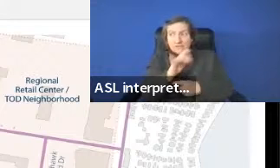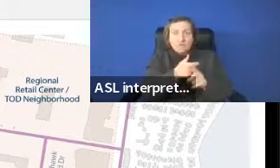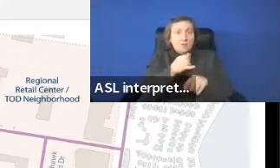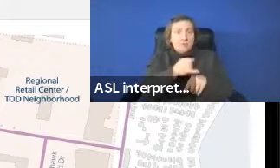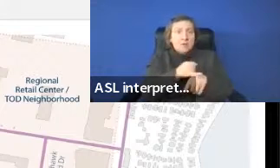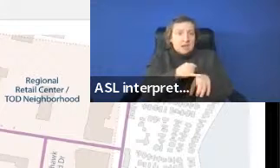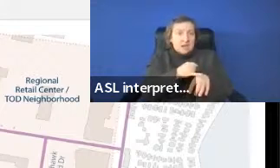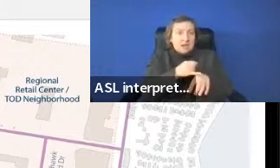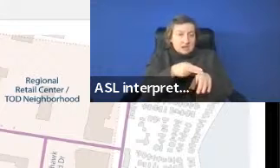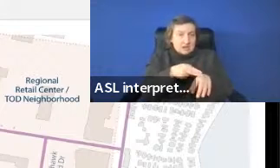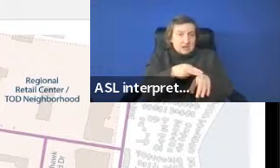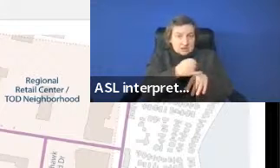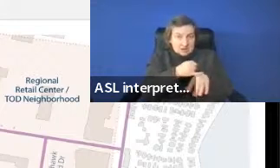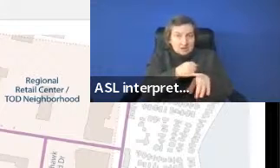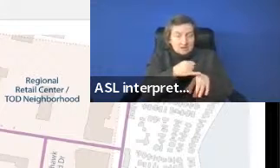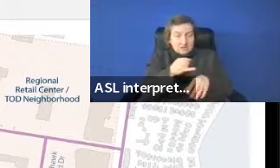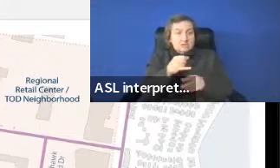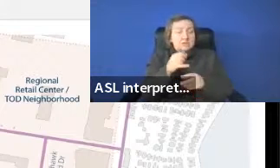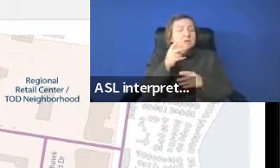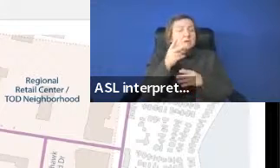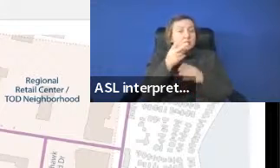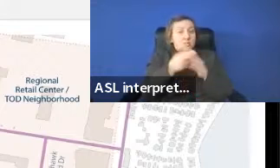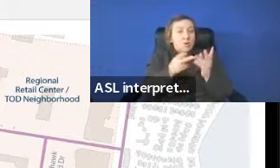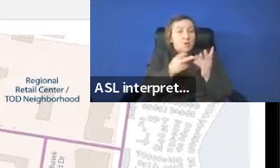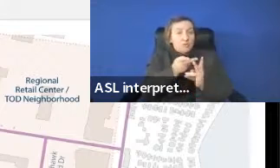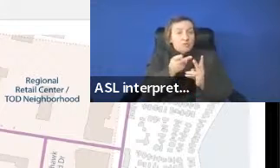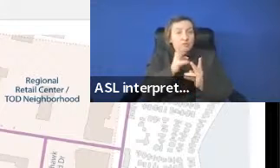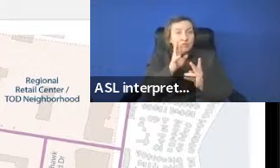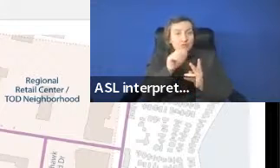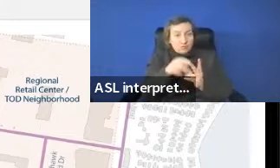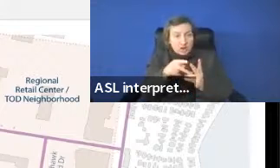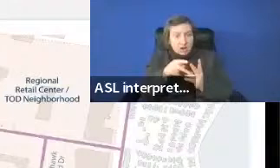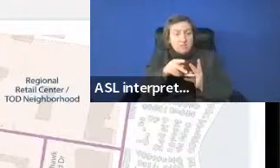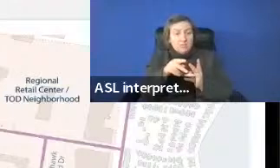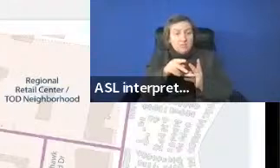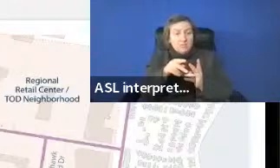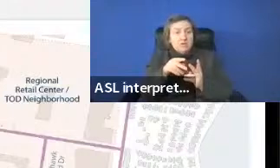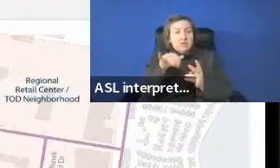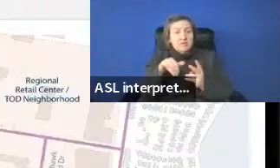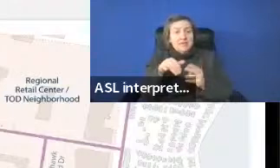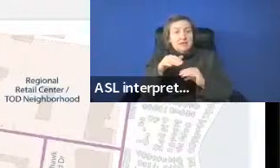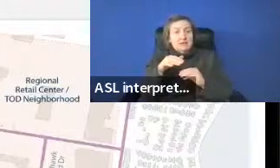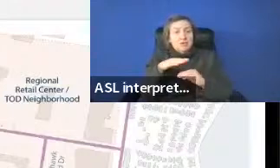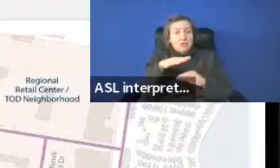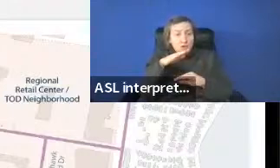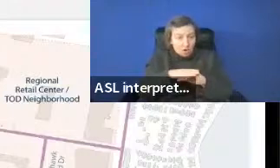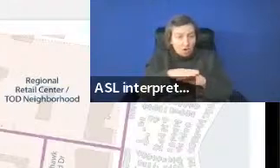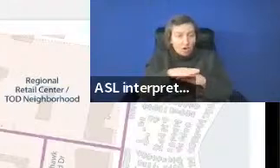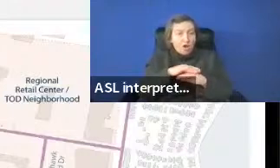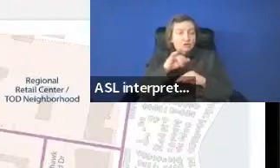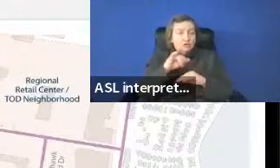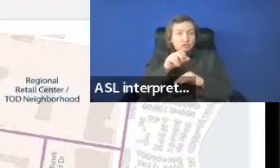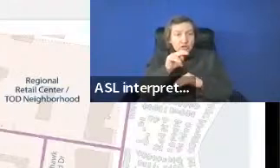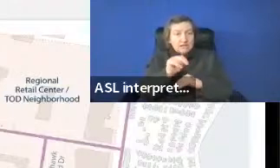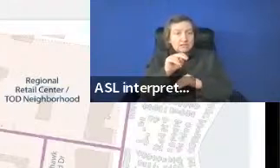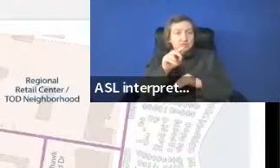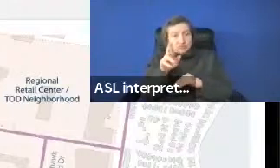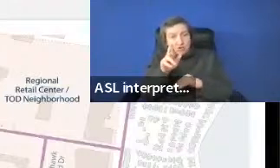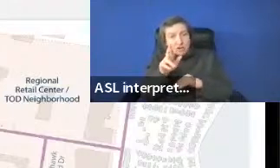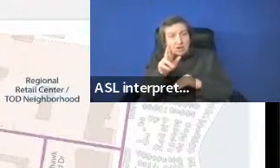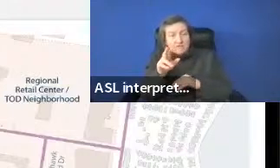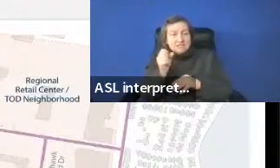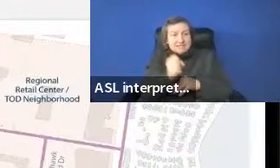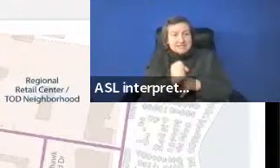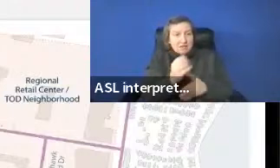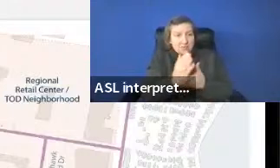Island. Both of those ramp locations, or those intersections, are on Jansen Drive at the south end of the